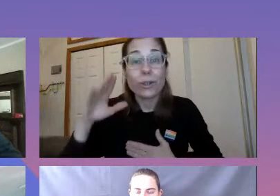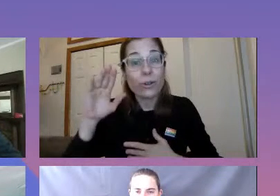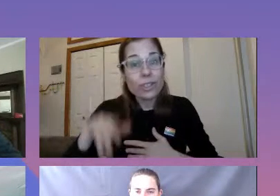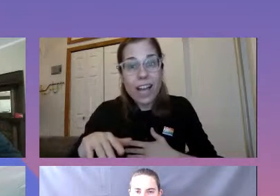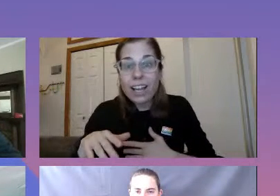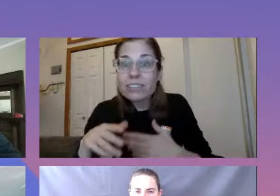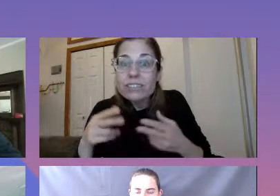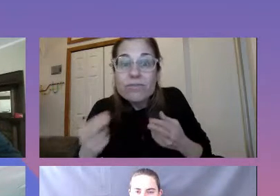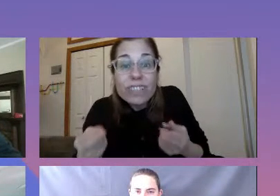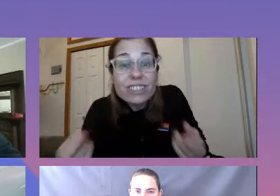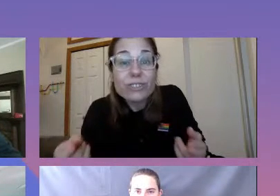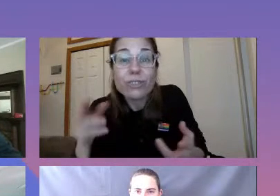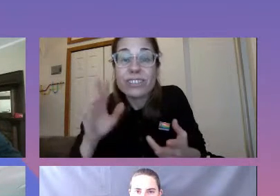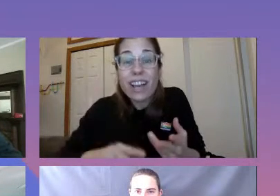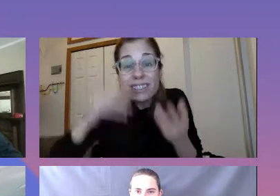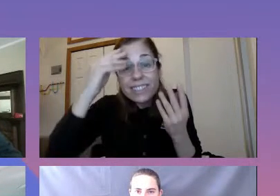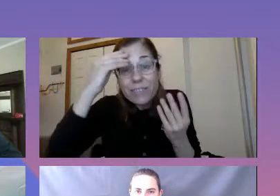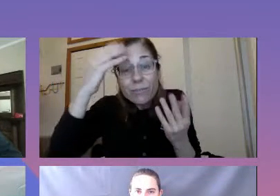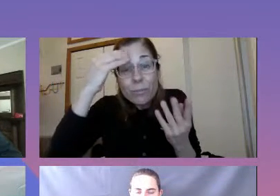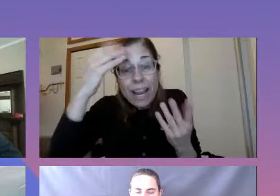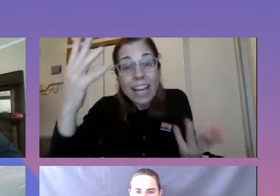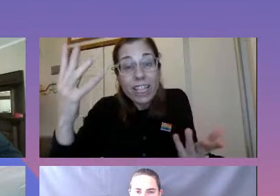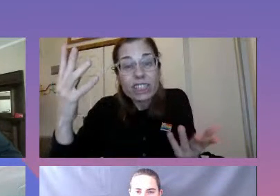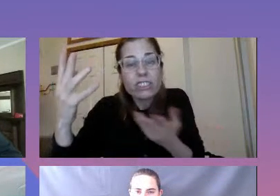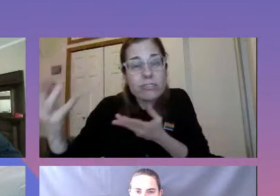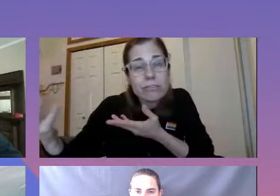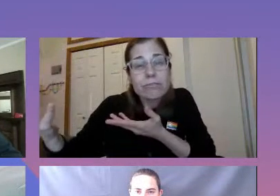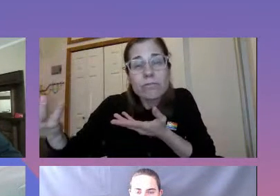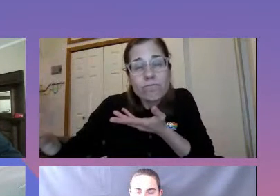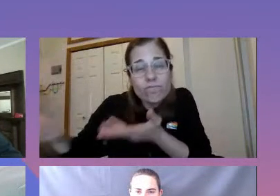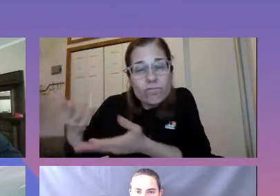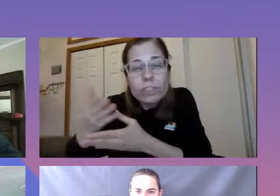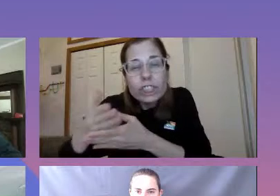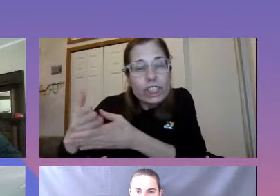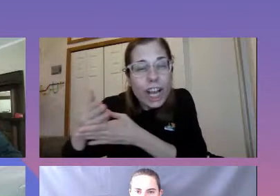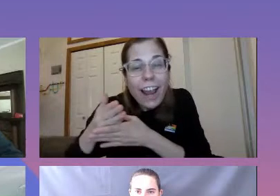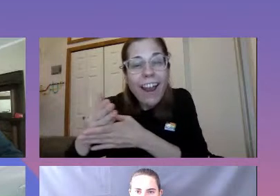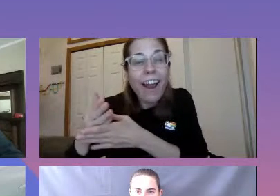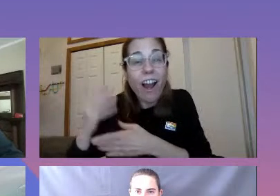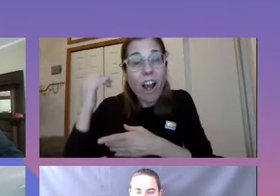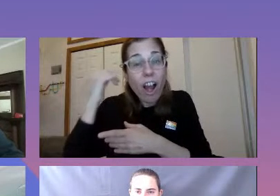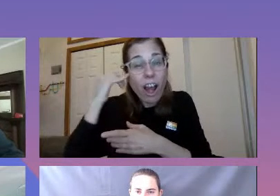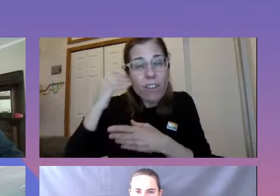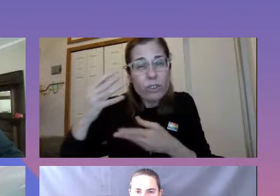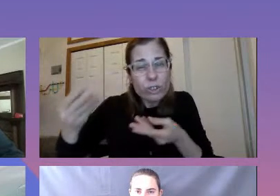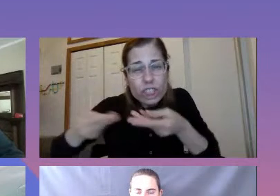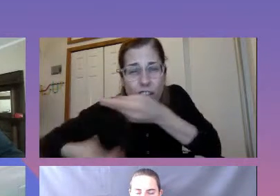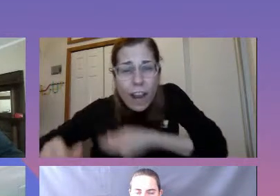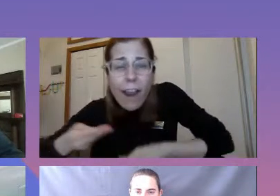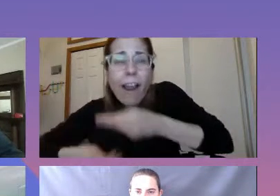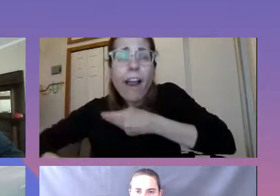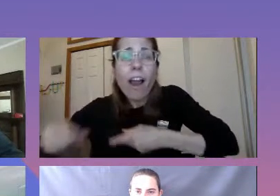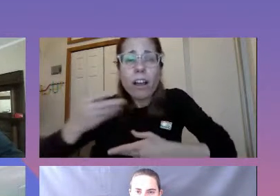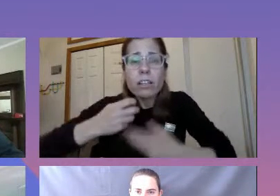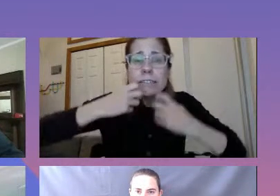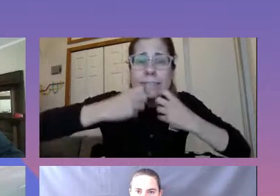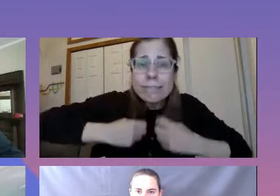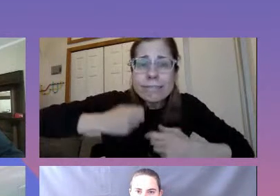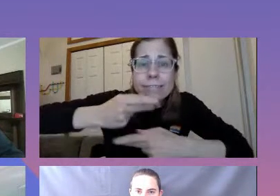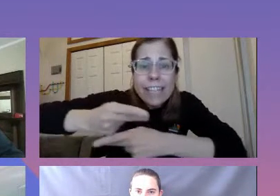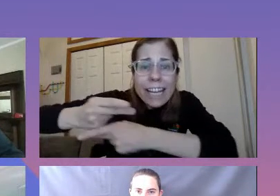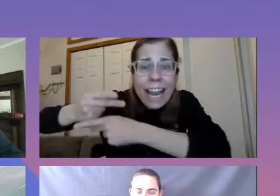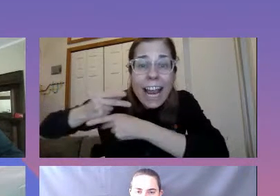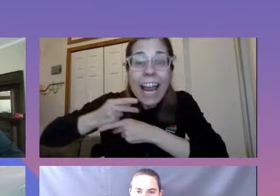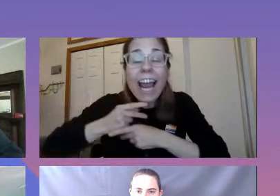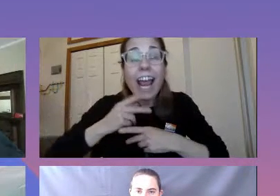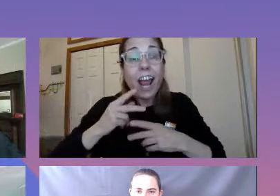imagine because they're outside of our reality, it allows for the work to actually happen in the way that it needs to happen. You're actually caring for those individuals that produce the